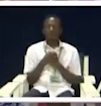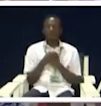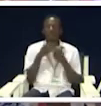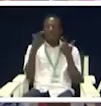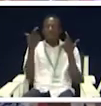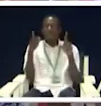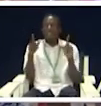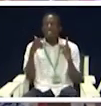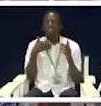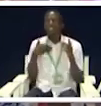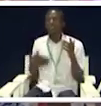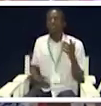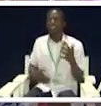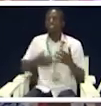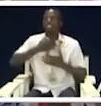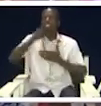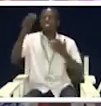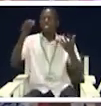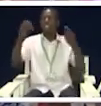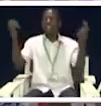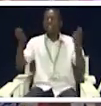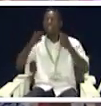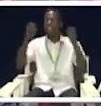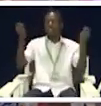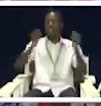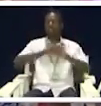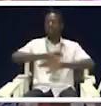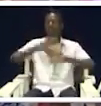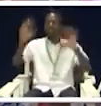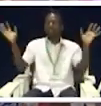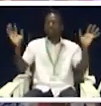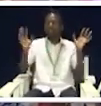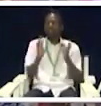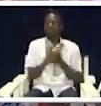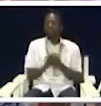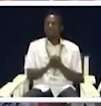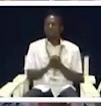Let somebody shout hallelujah.